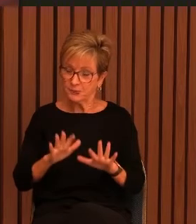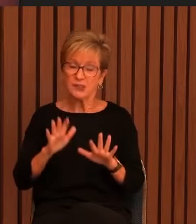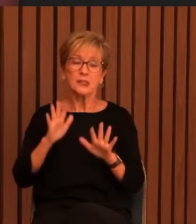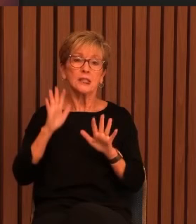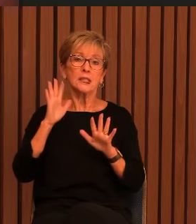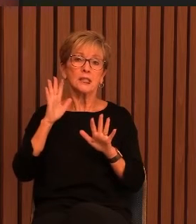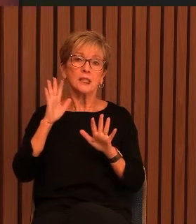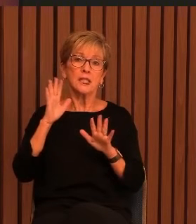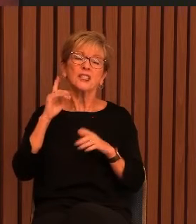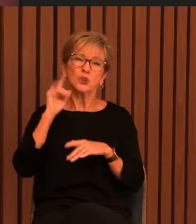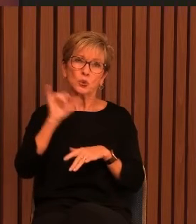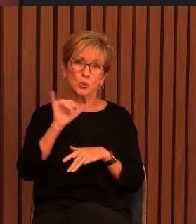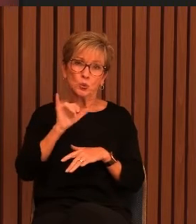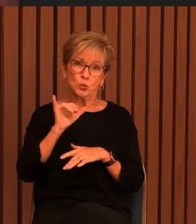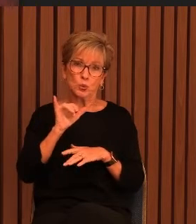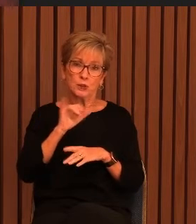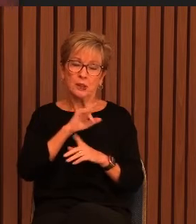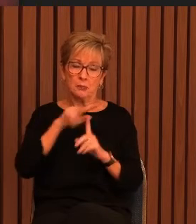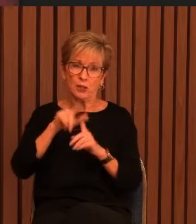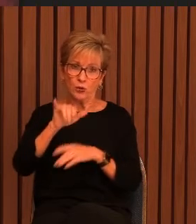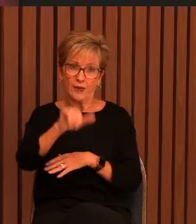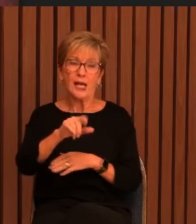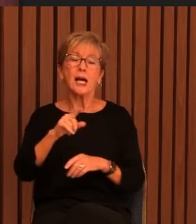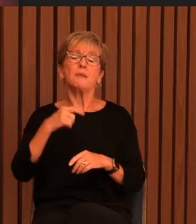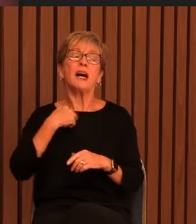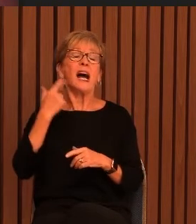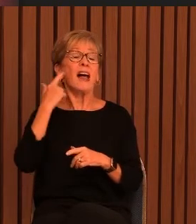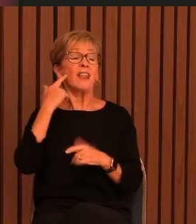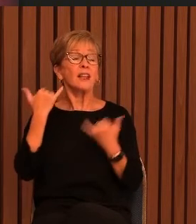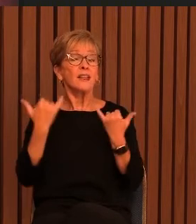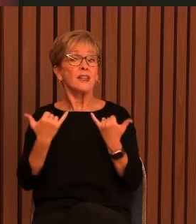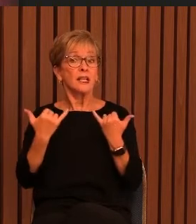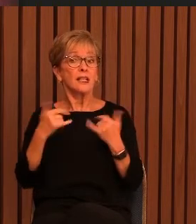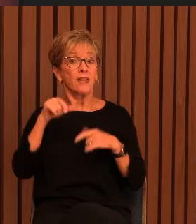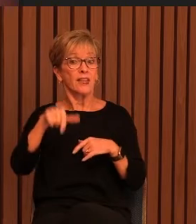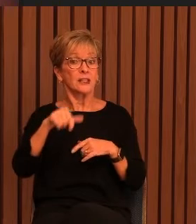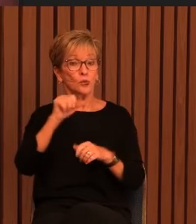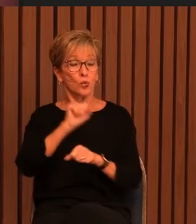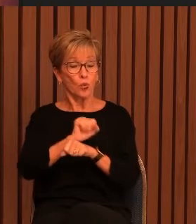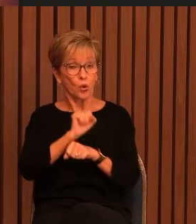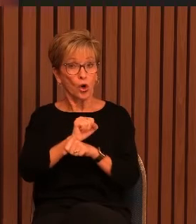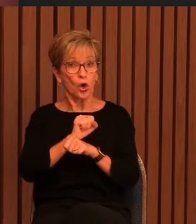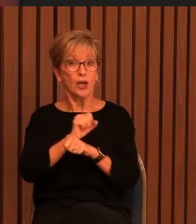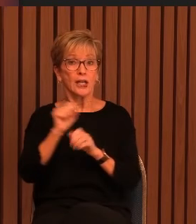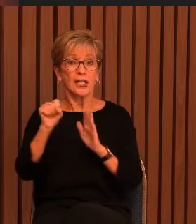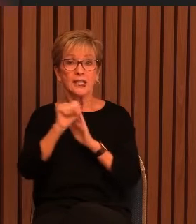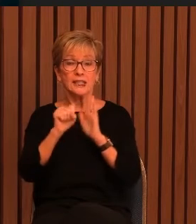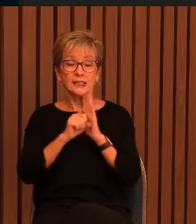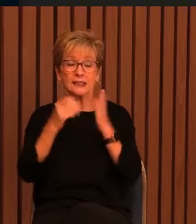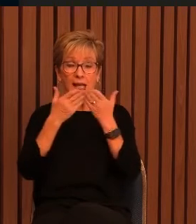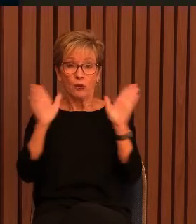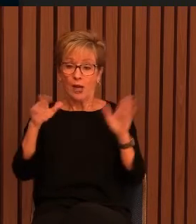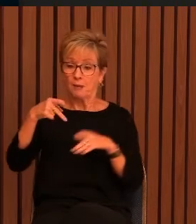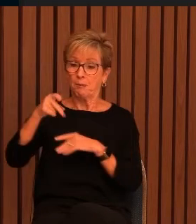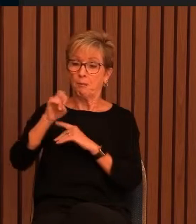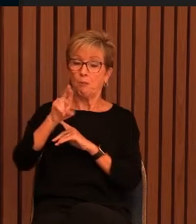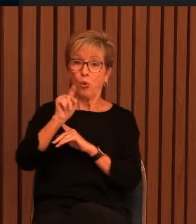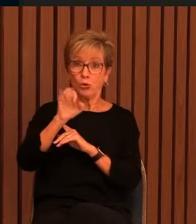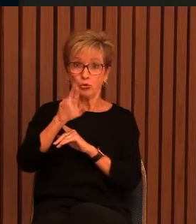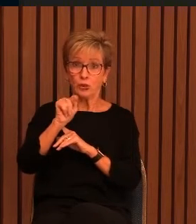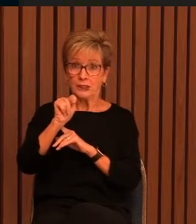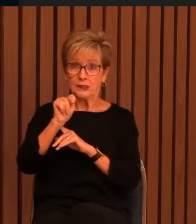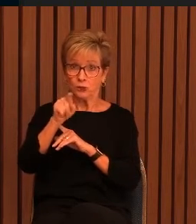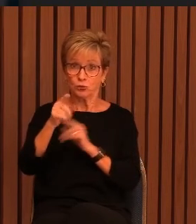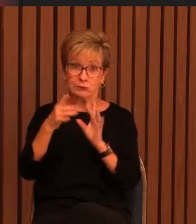we have. So I think it is this work and discussion around statewide portrait of a graduate is